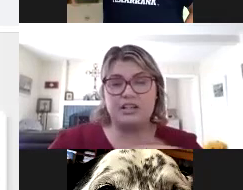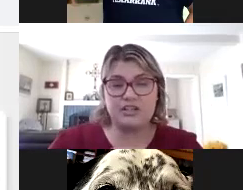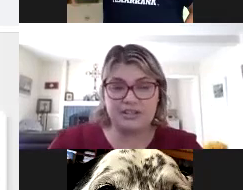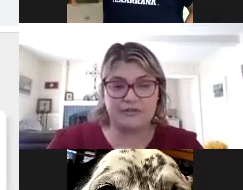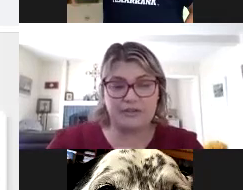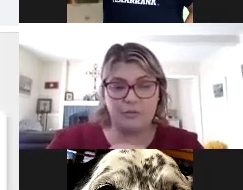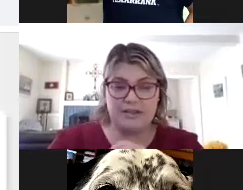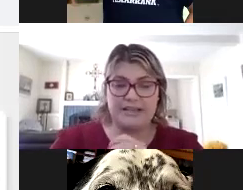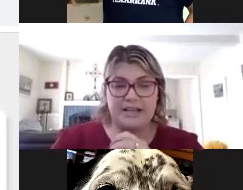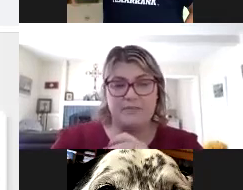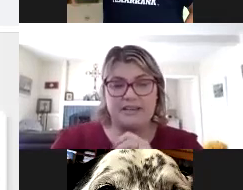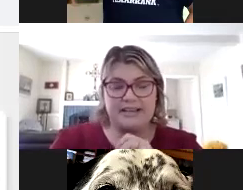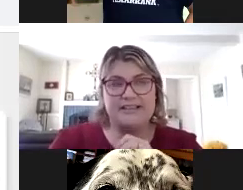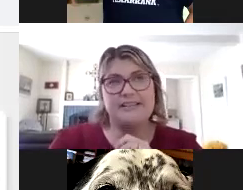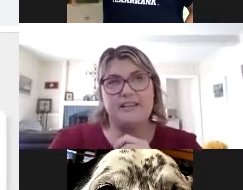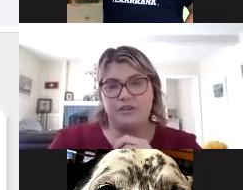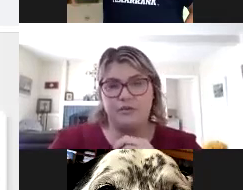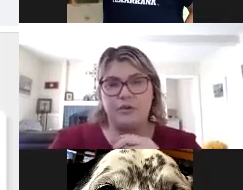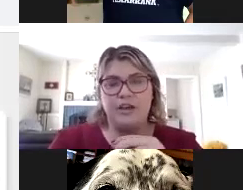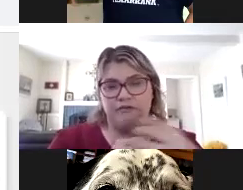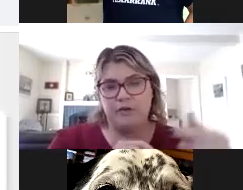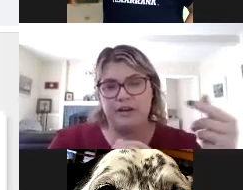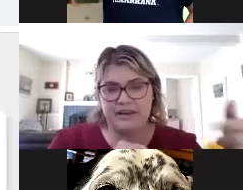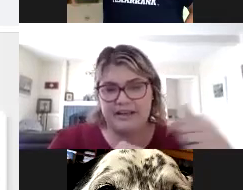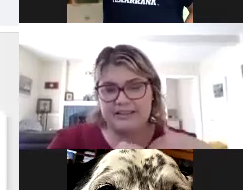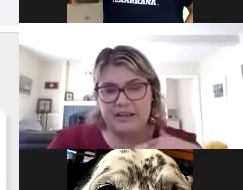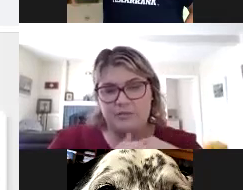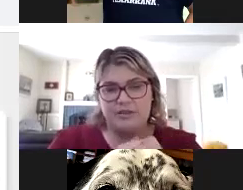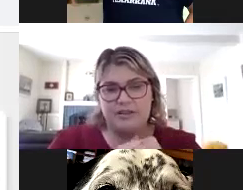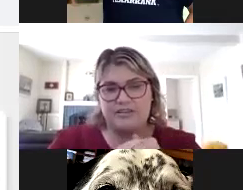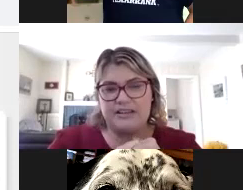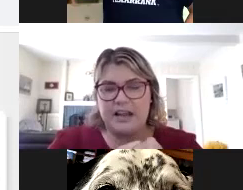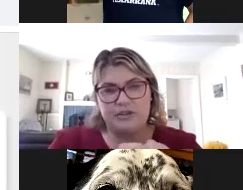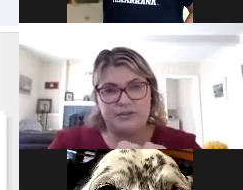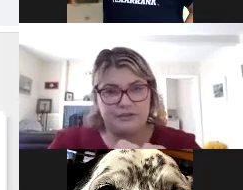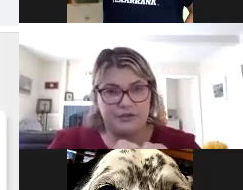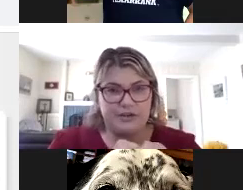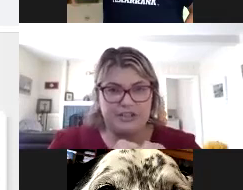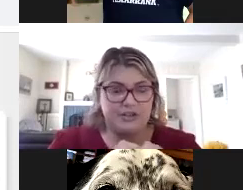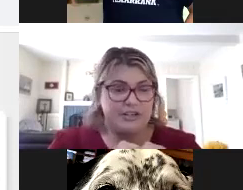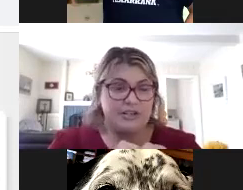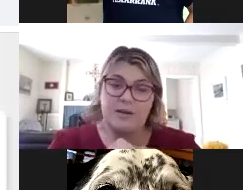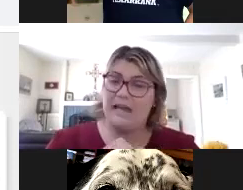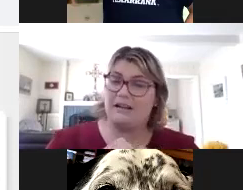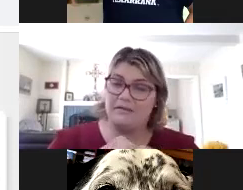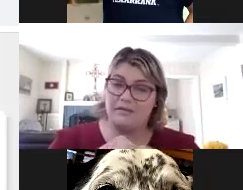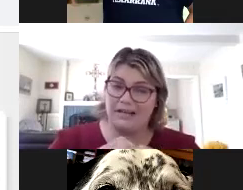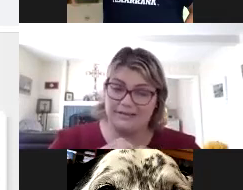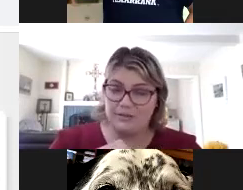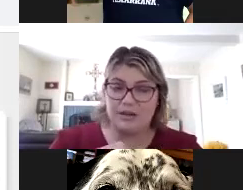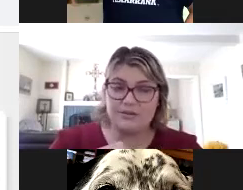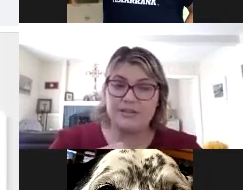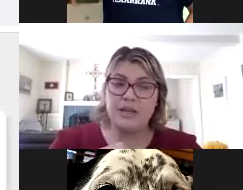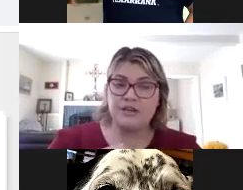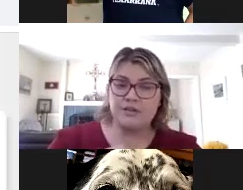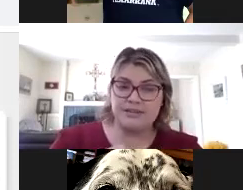election. Registering to vote one time in Texas, if you vote in the next available election, that renews your voter registration automatically for the next